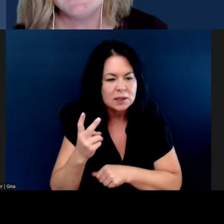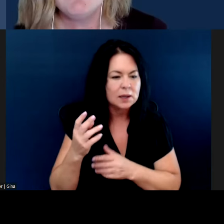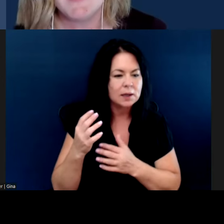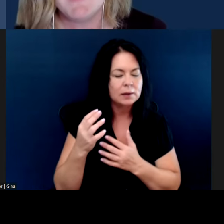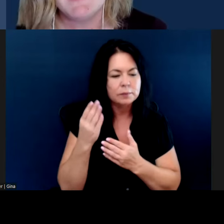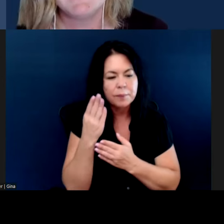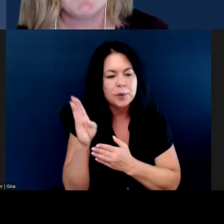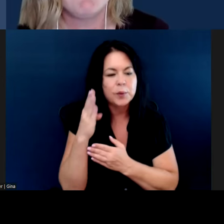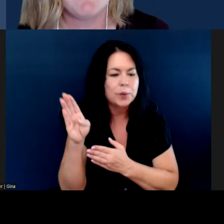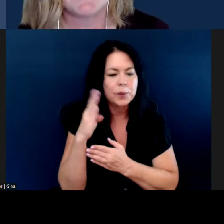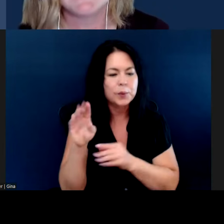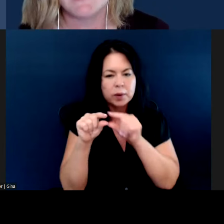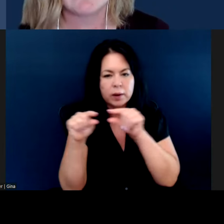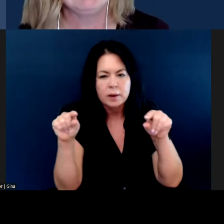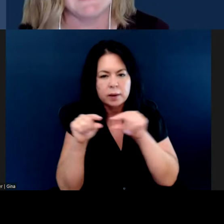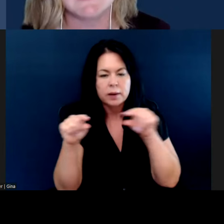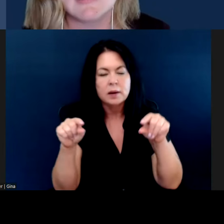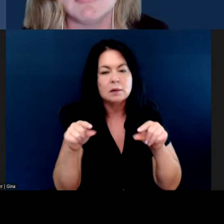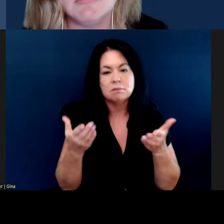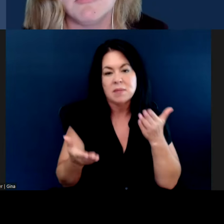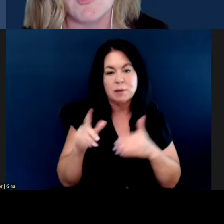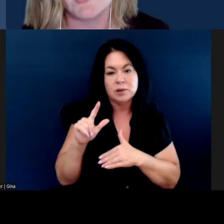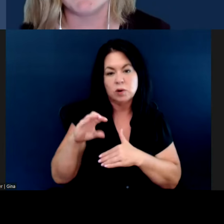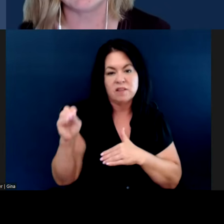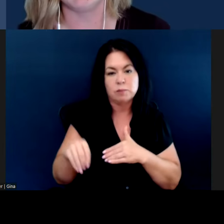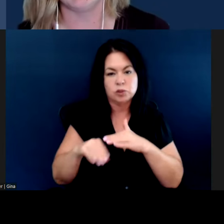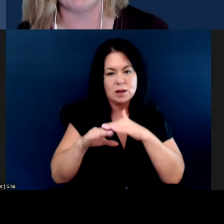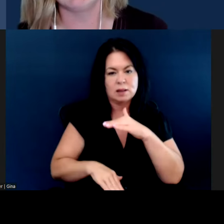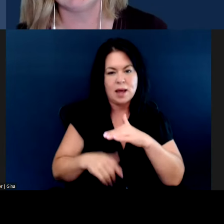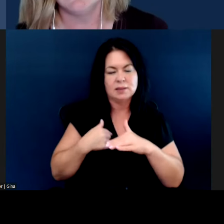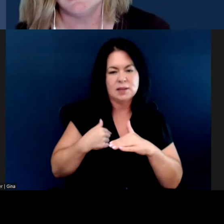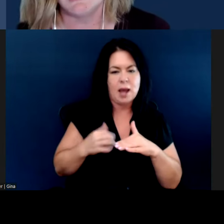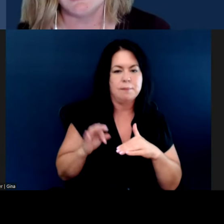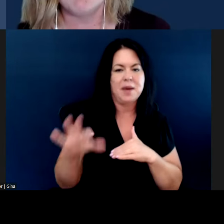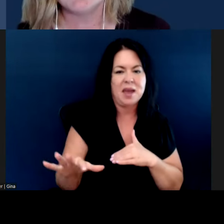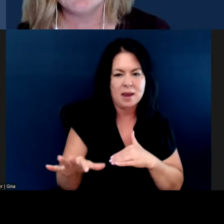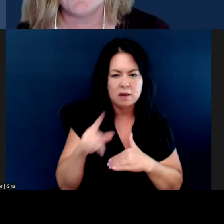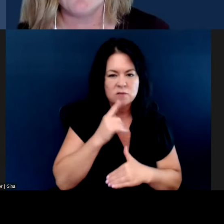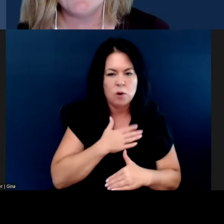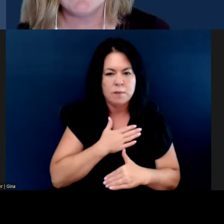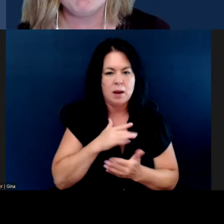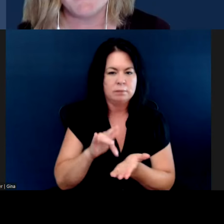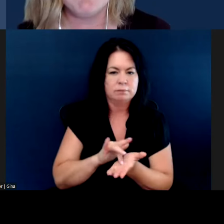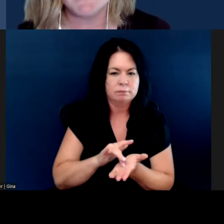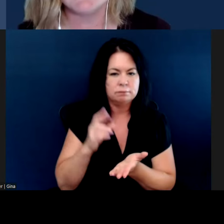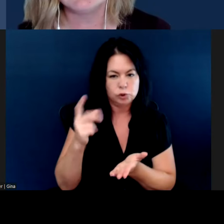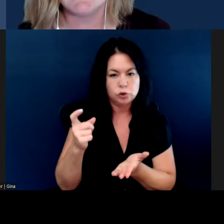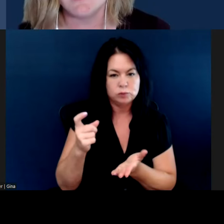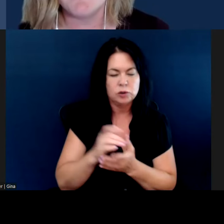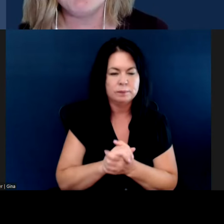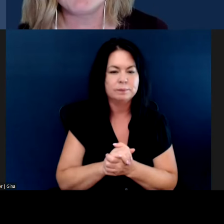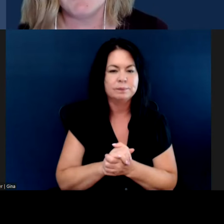phase, you may pay 25% or less for your prescription drugs. So your